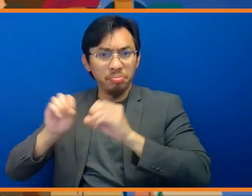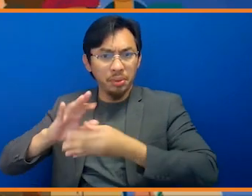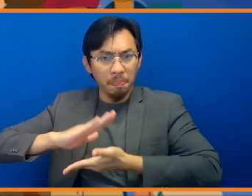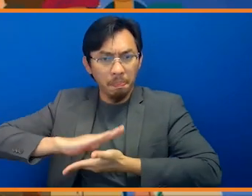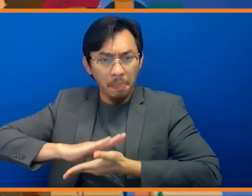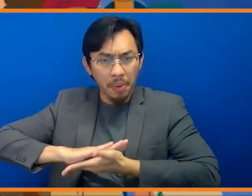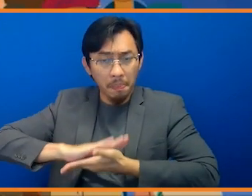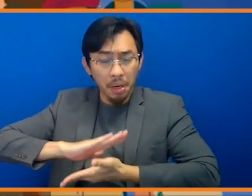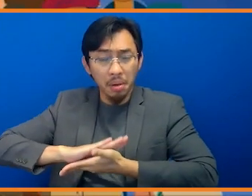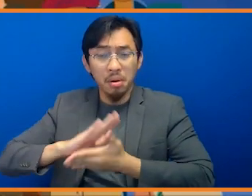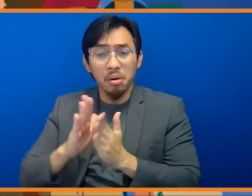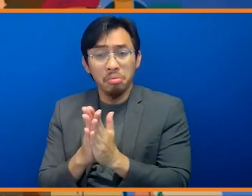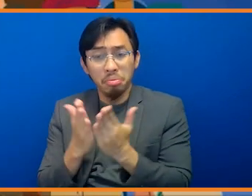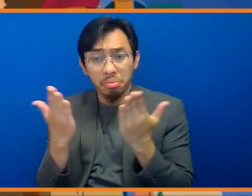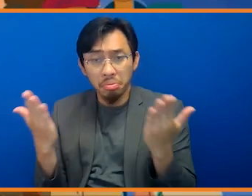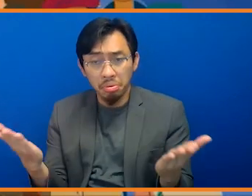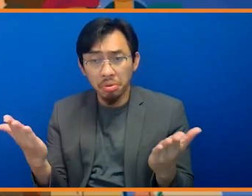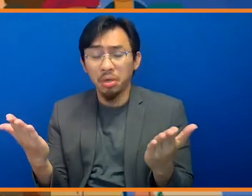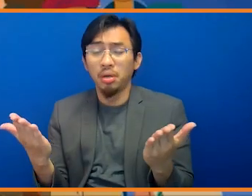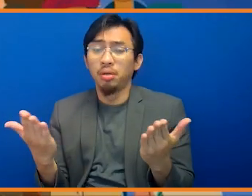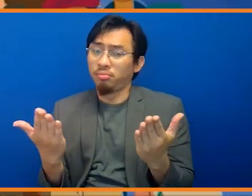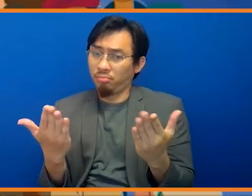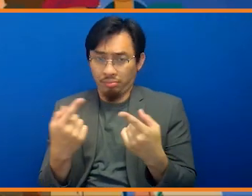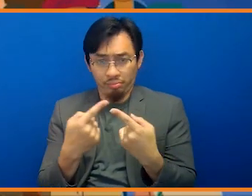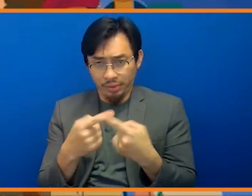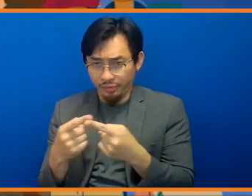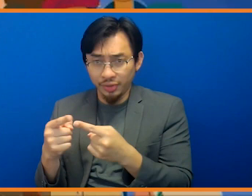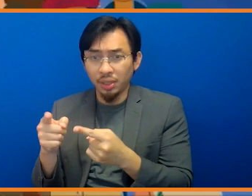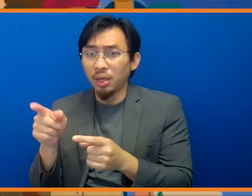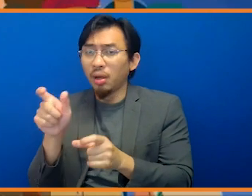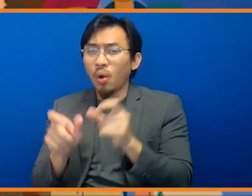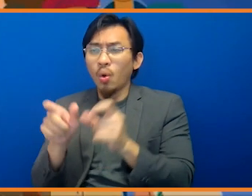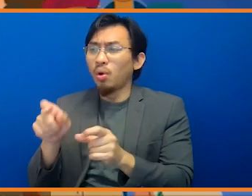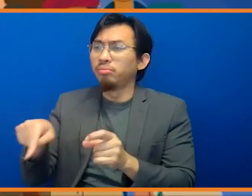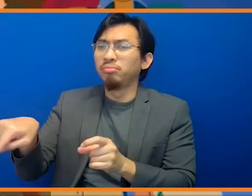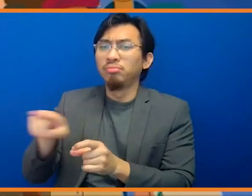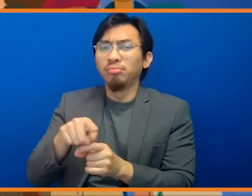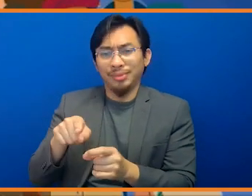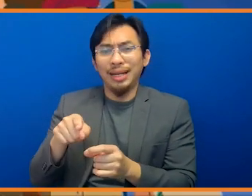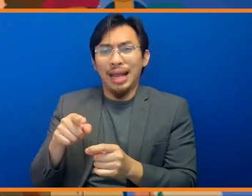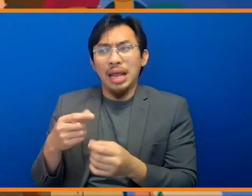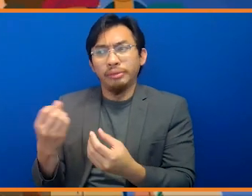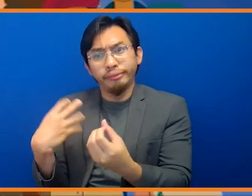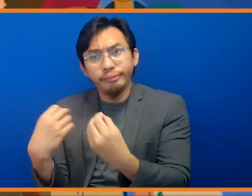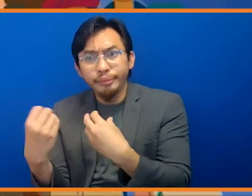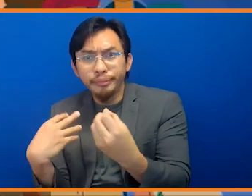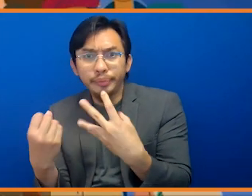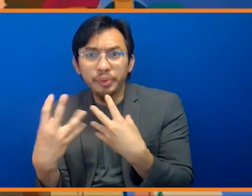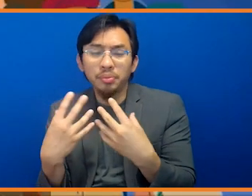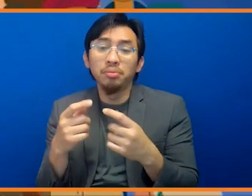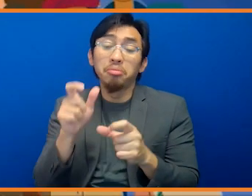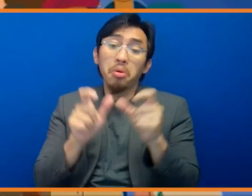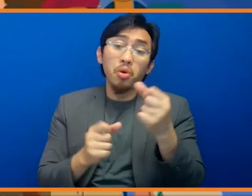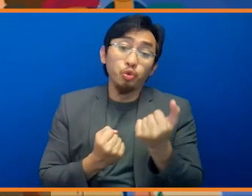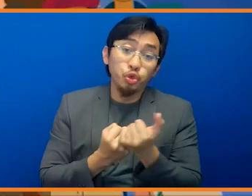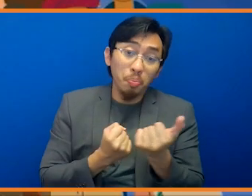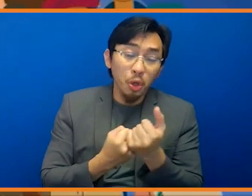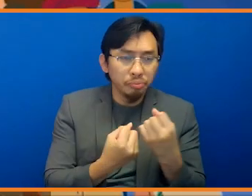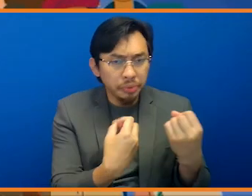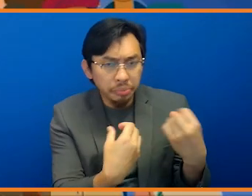newspaper articles and magazine articles, and testimonies of victims and supporters.